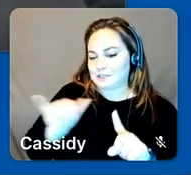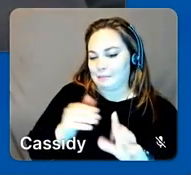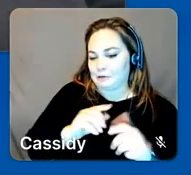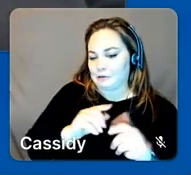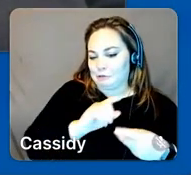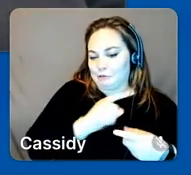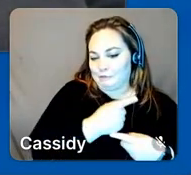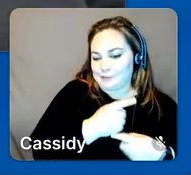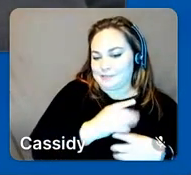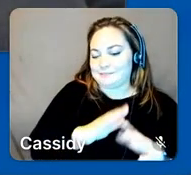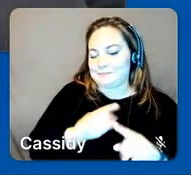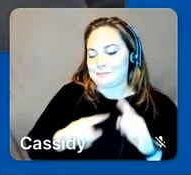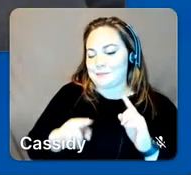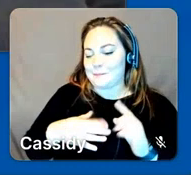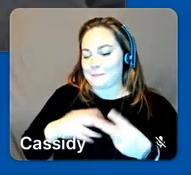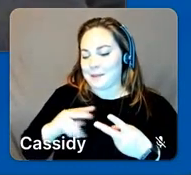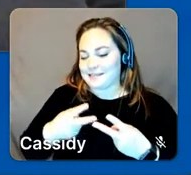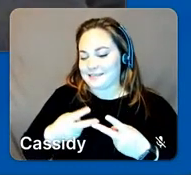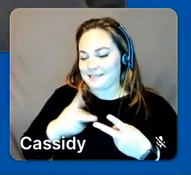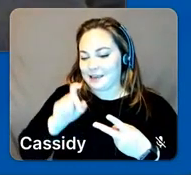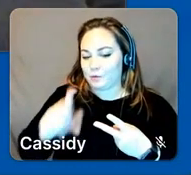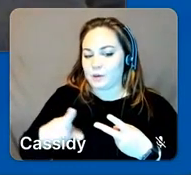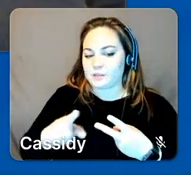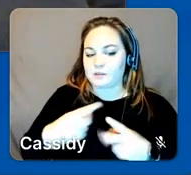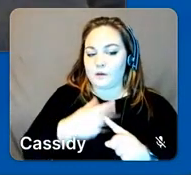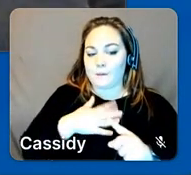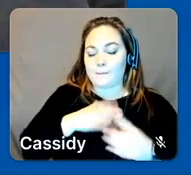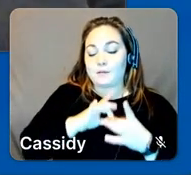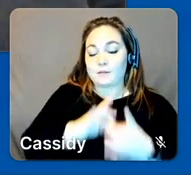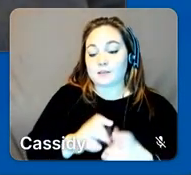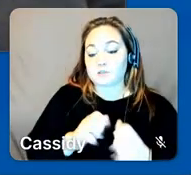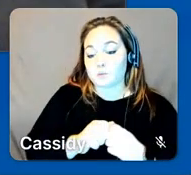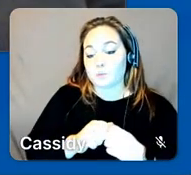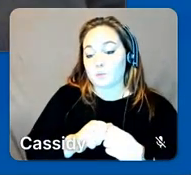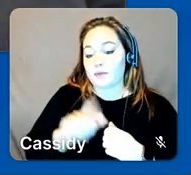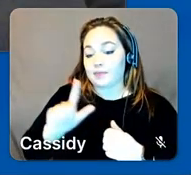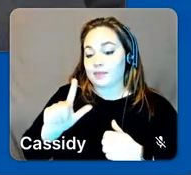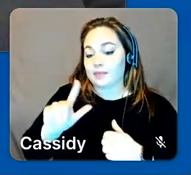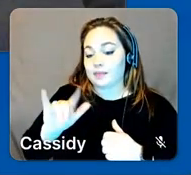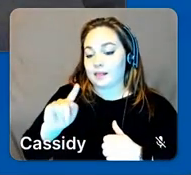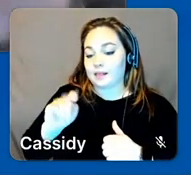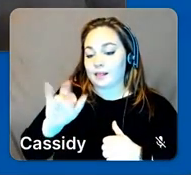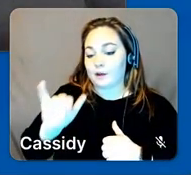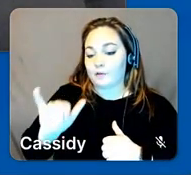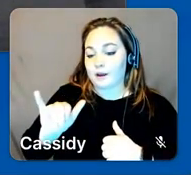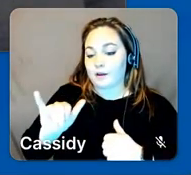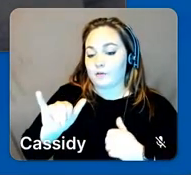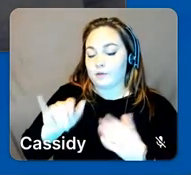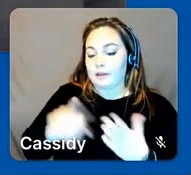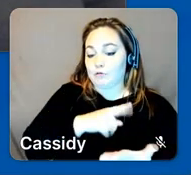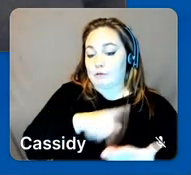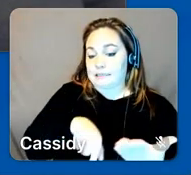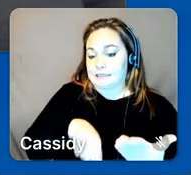next prompt comes out of this kind of my relation to literary criticism, the kind of history of literary criticism.